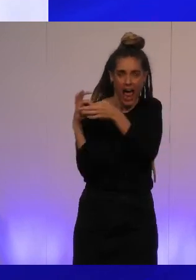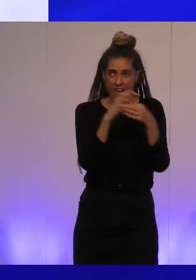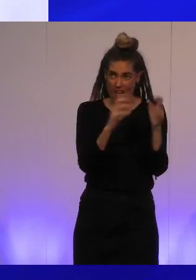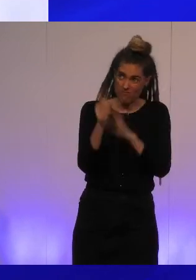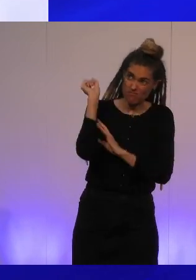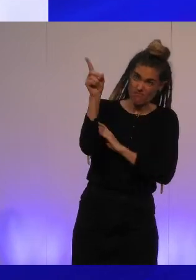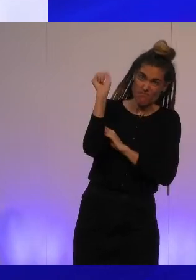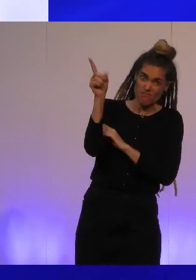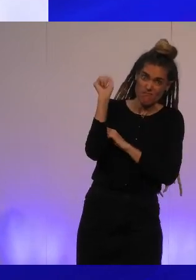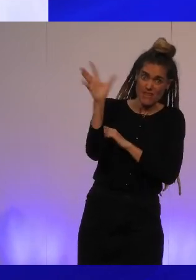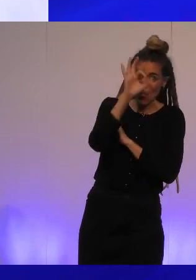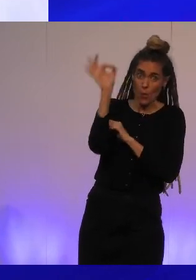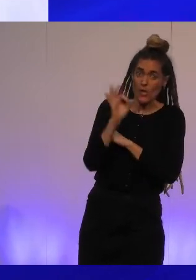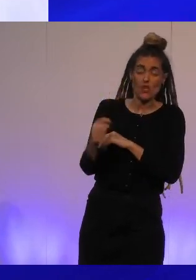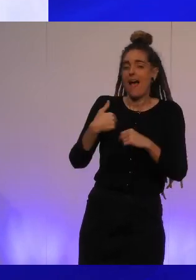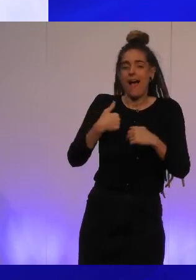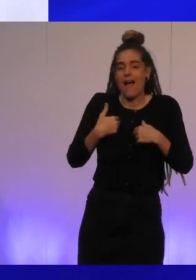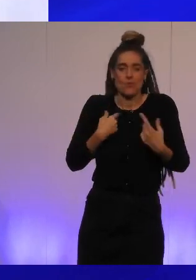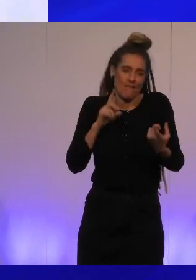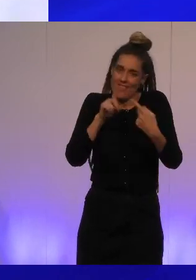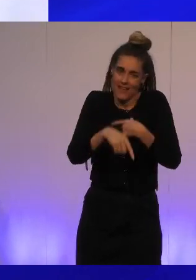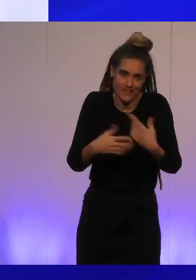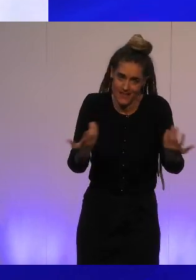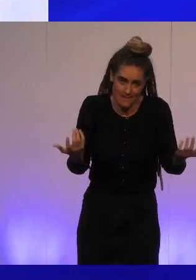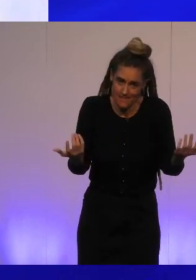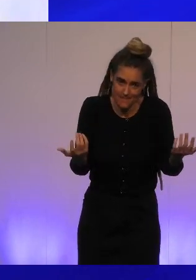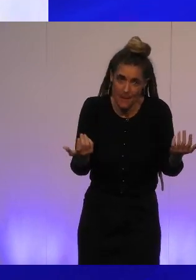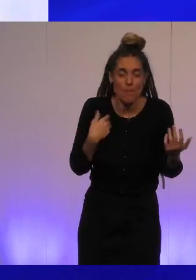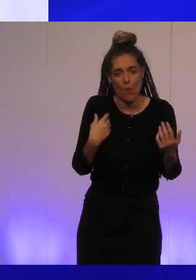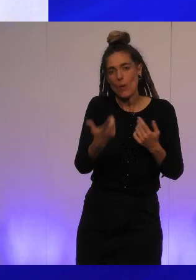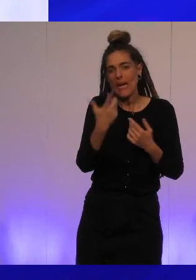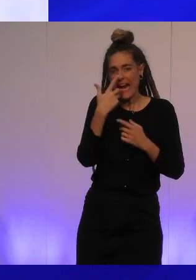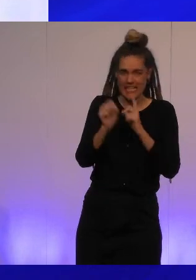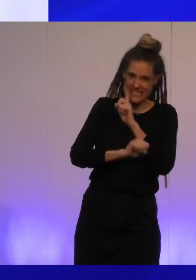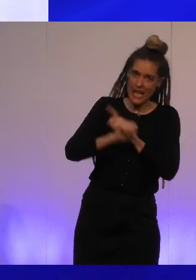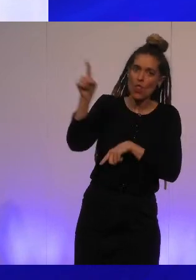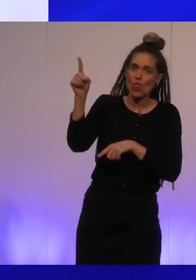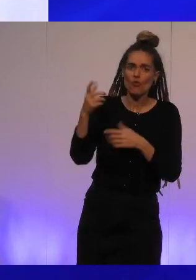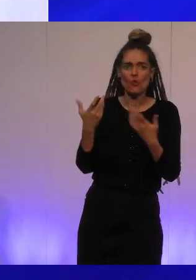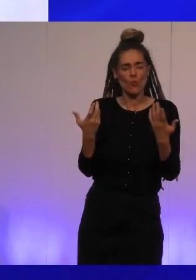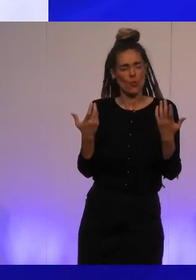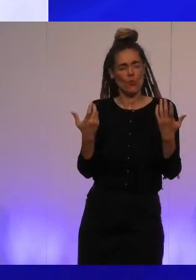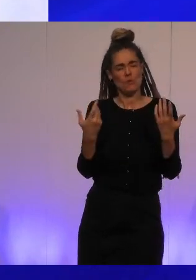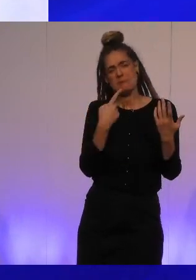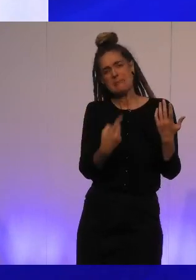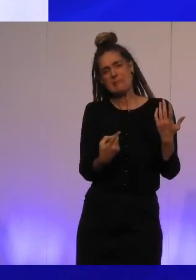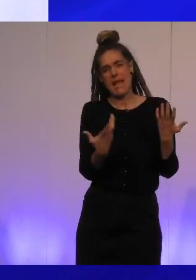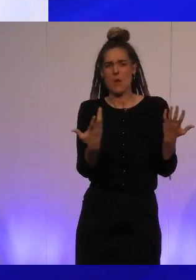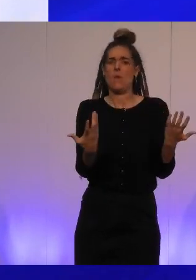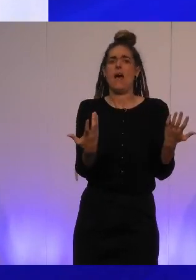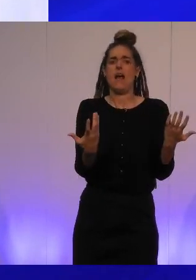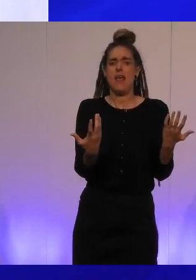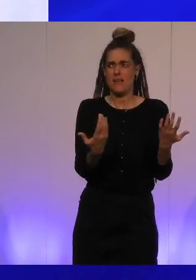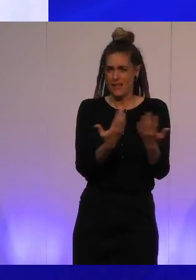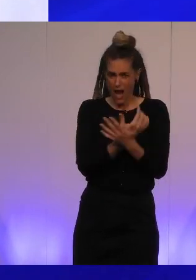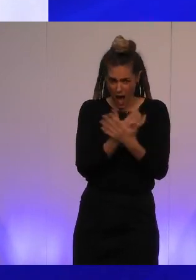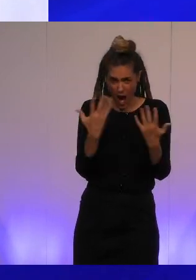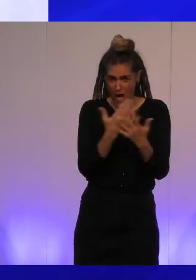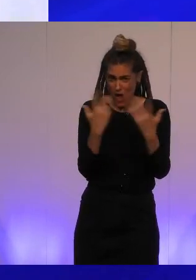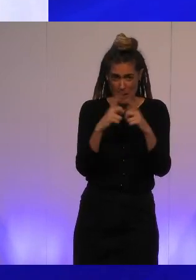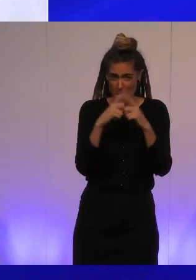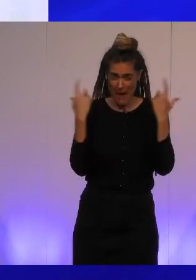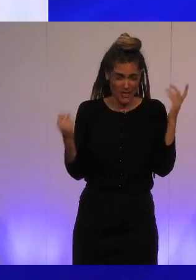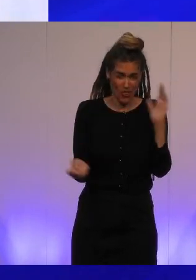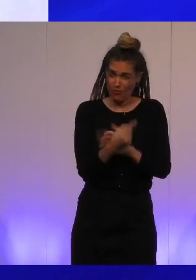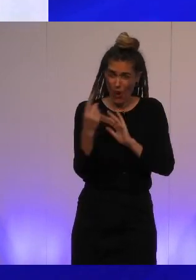back. I don't have the answer, but that's certainly one we can flag through, can't we, and say, given the number of masks that we're getting through every